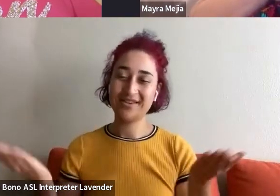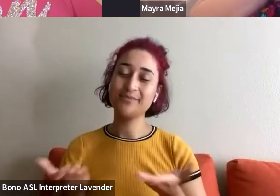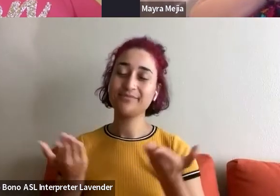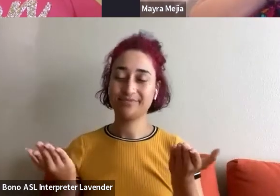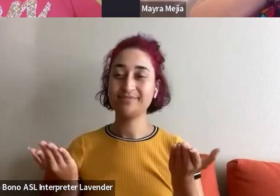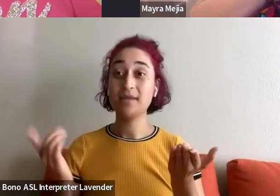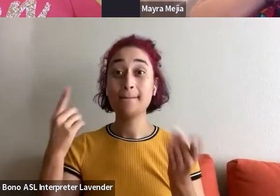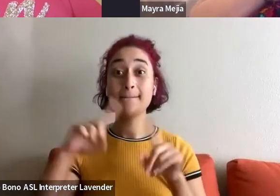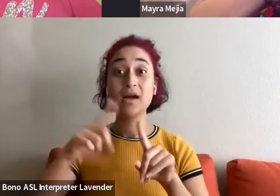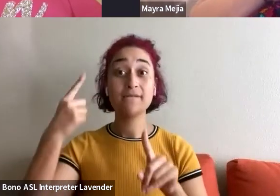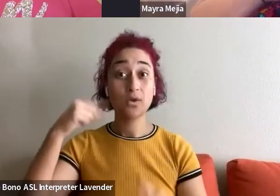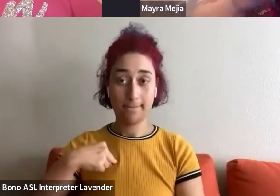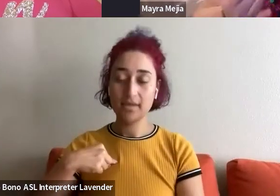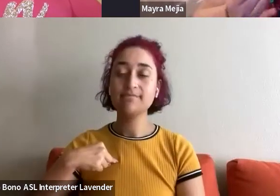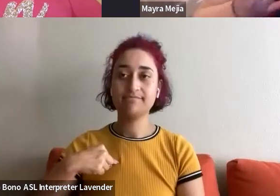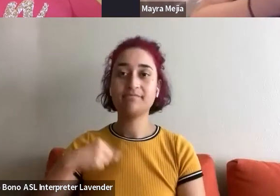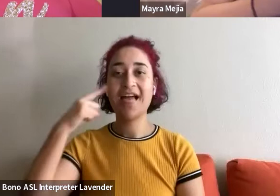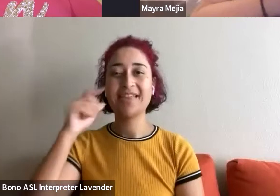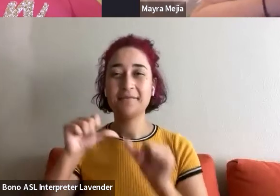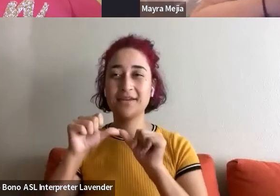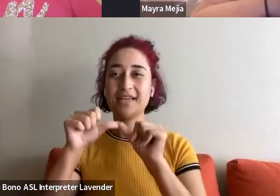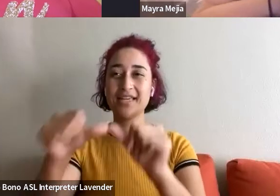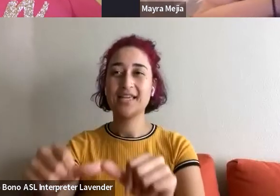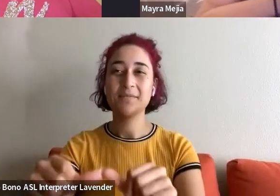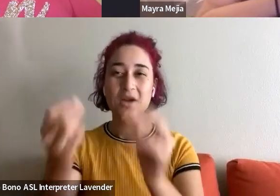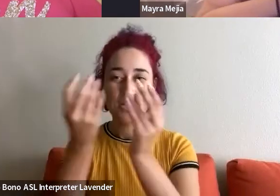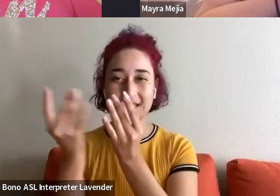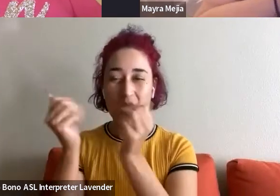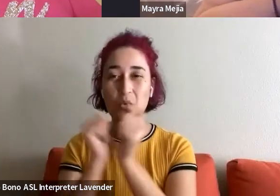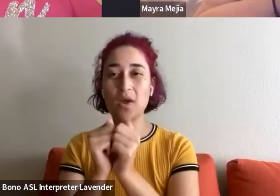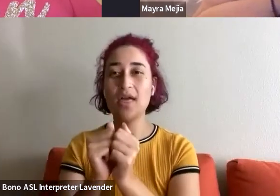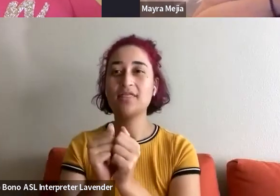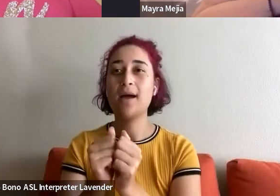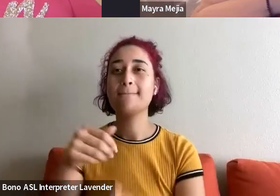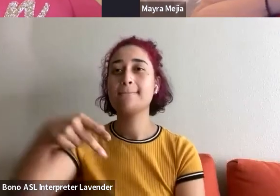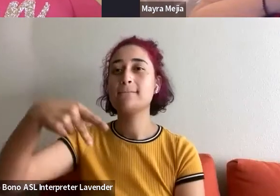for me, I think I'm going to keep on continuing with Plush DMV,